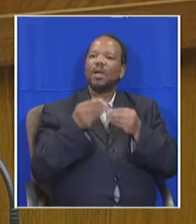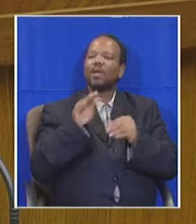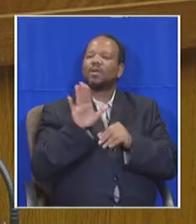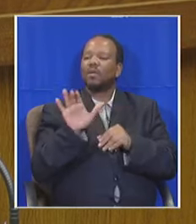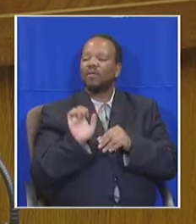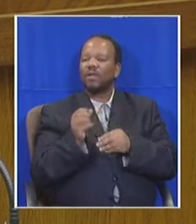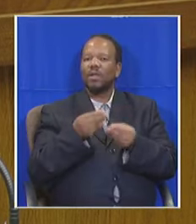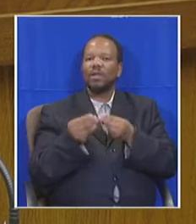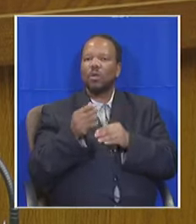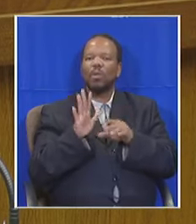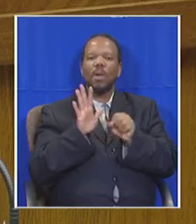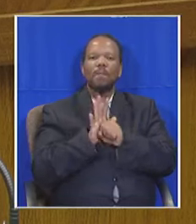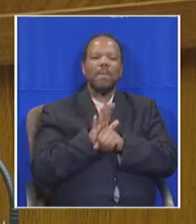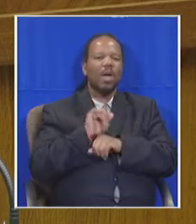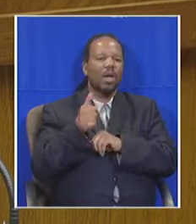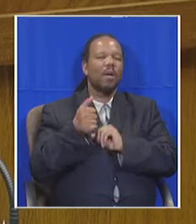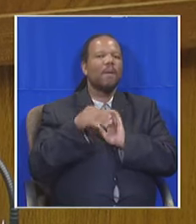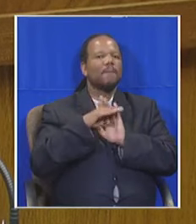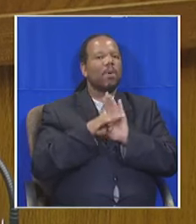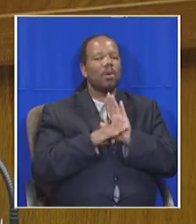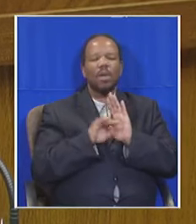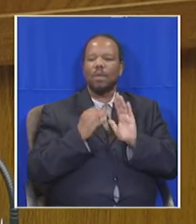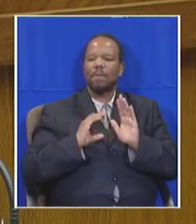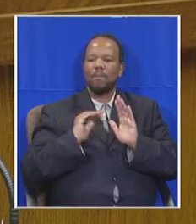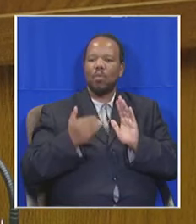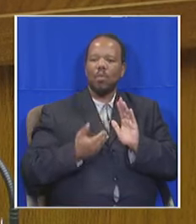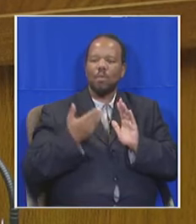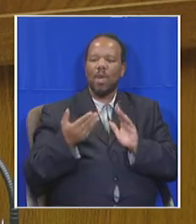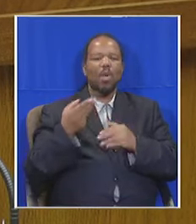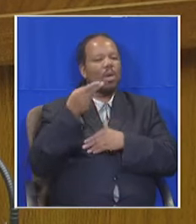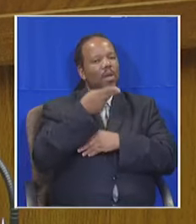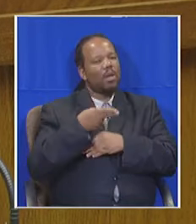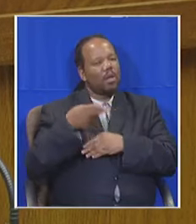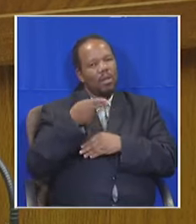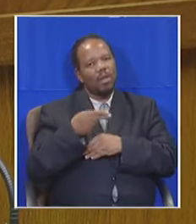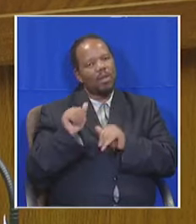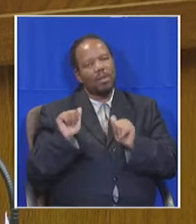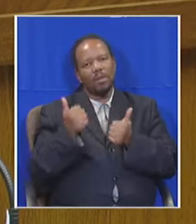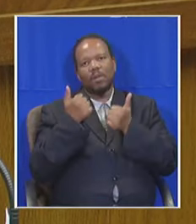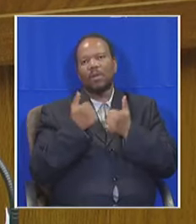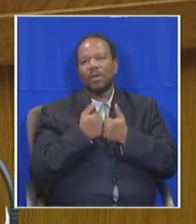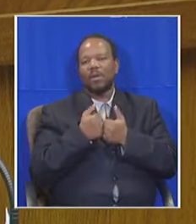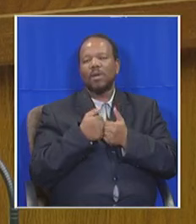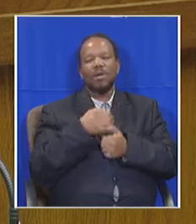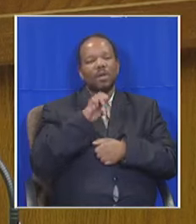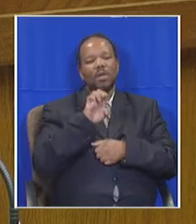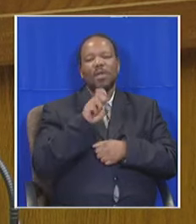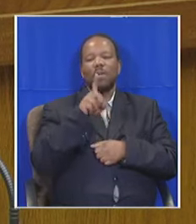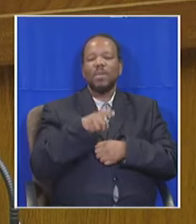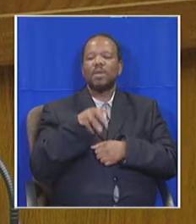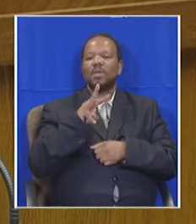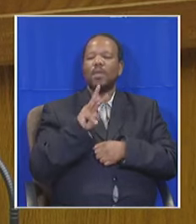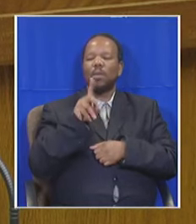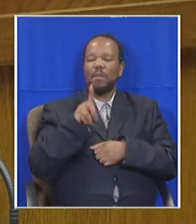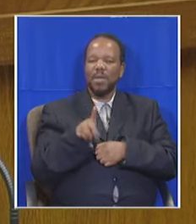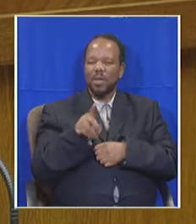of high-impact programs targeting youth and women in the arts has been identified. The EPWP program or initiatives